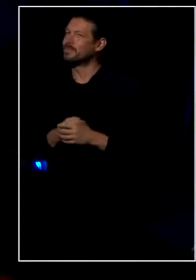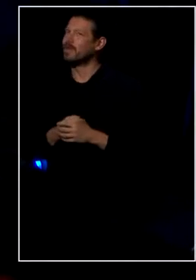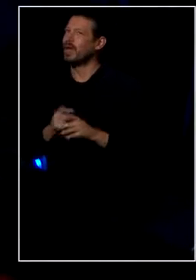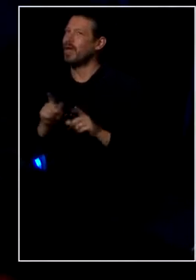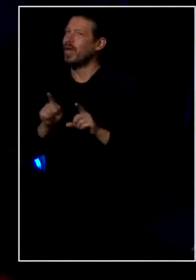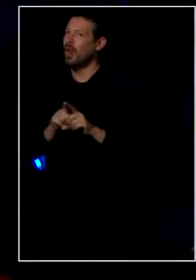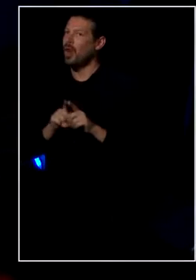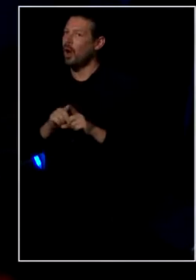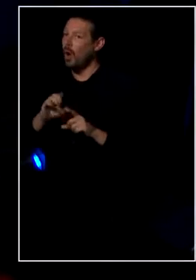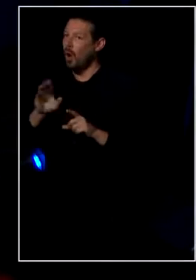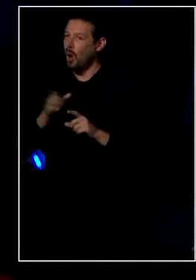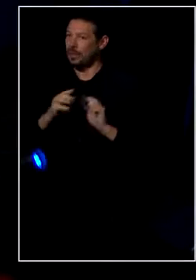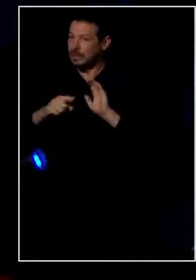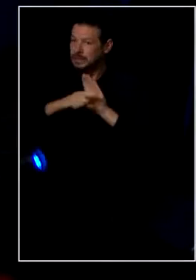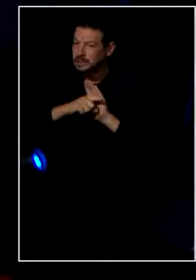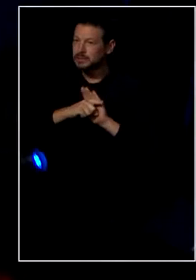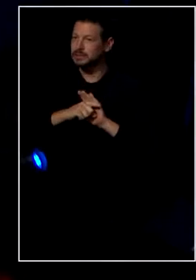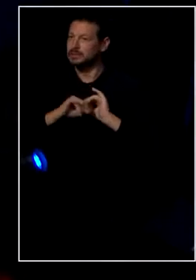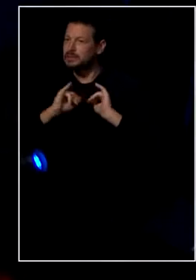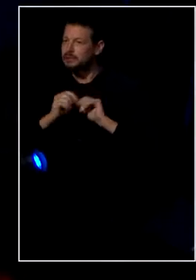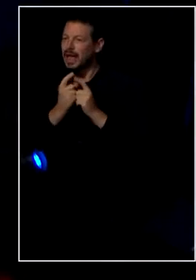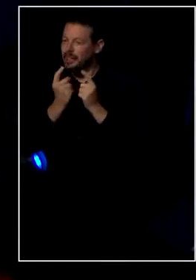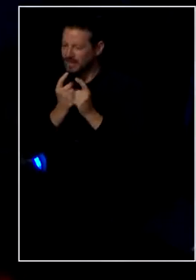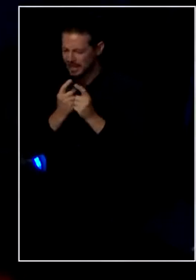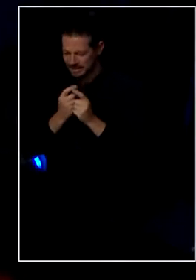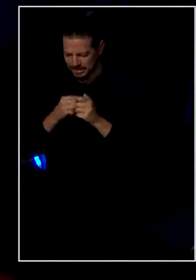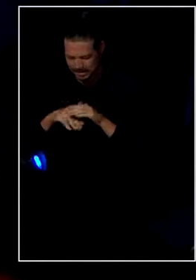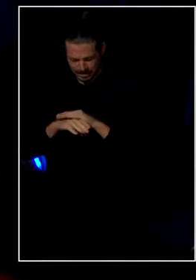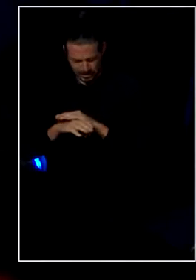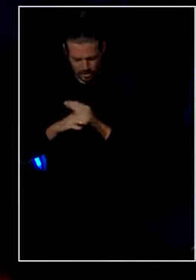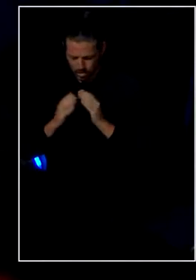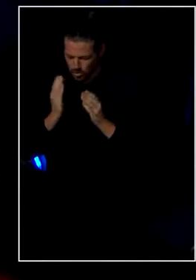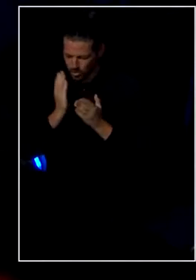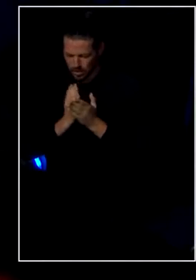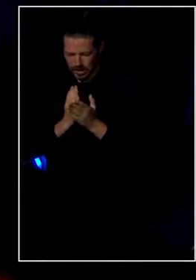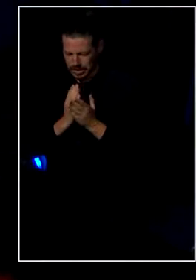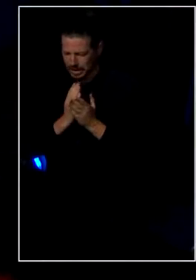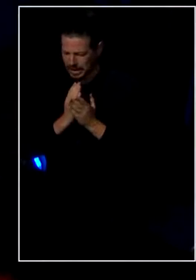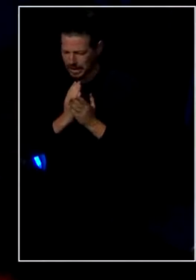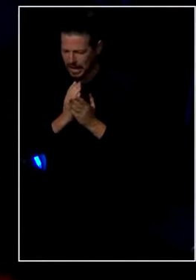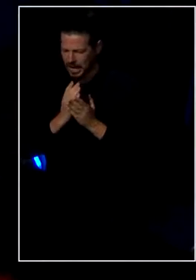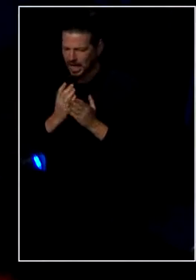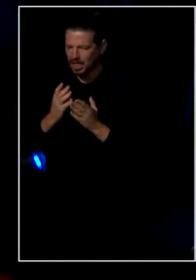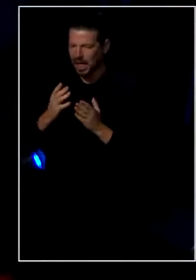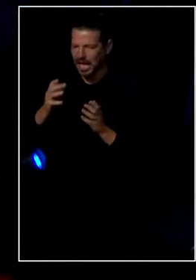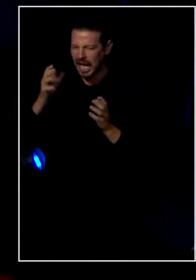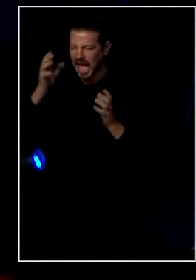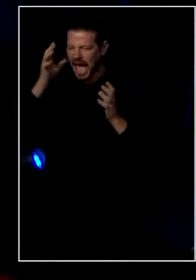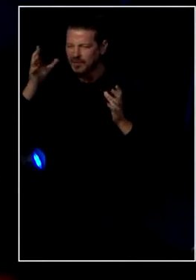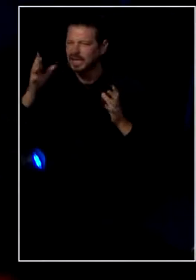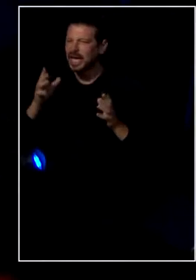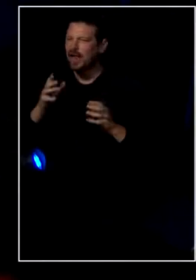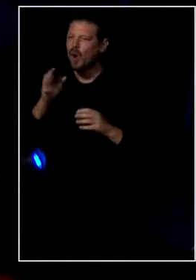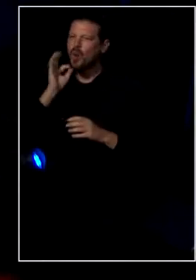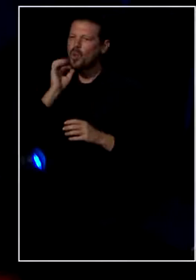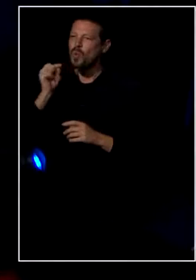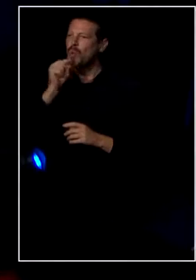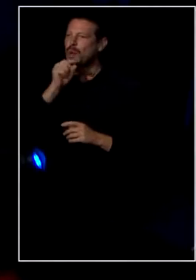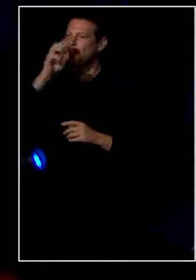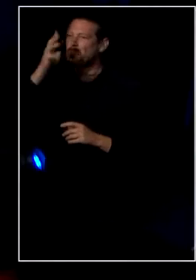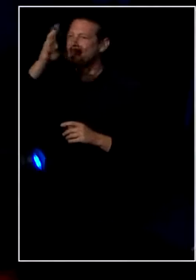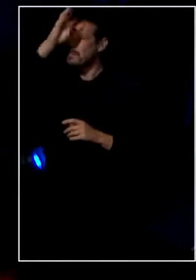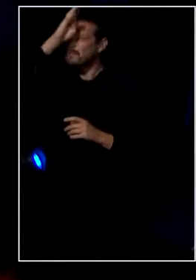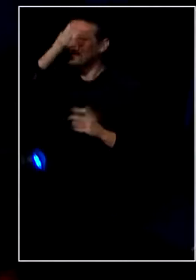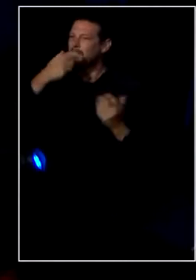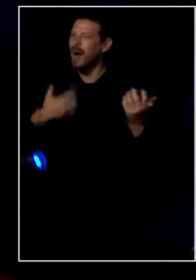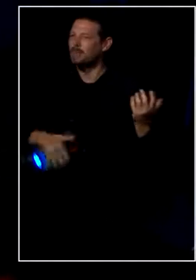bad parts of a really arrogant white boy punk band. I didn't know where you were going to